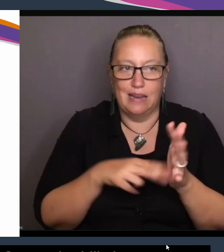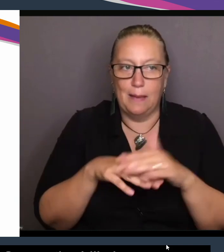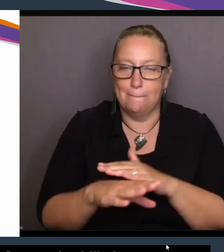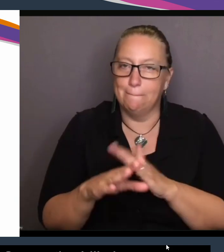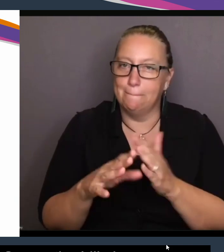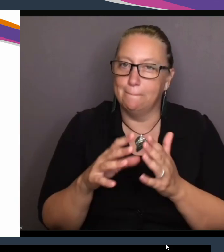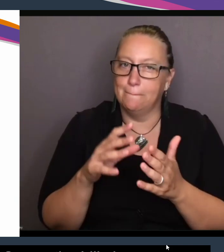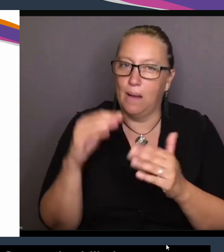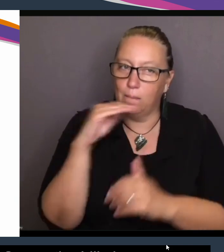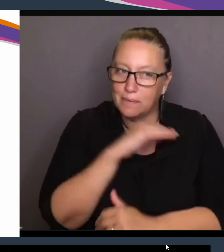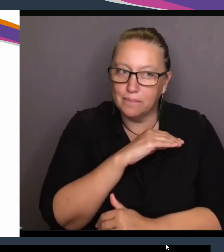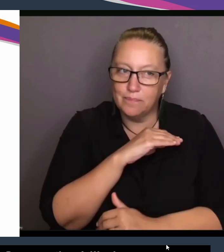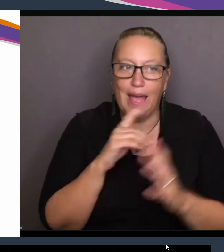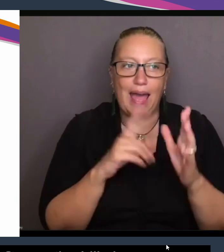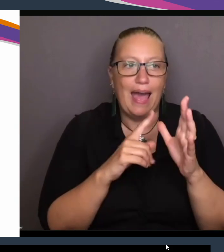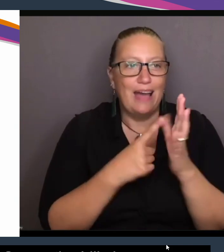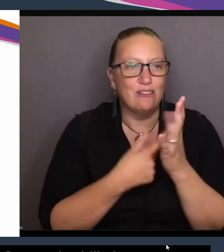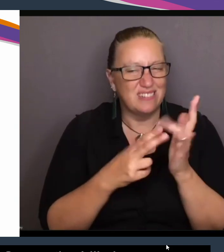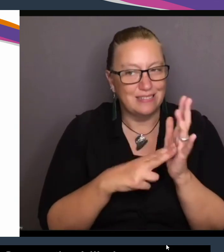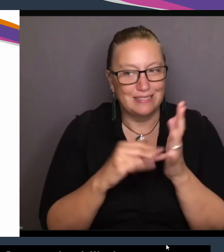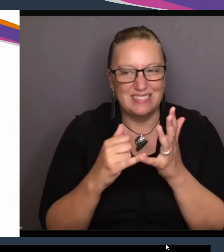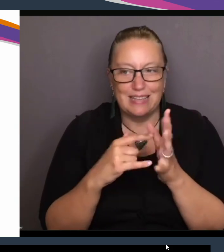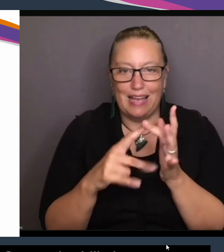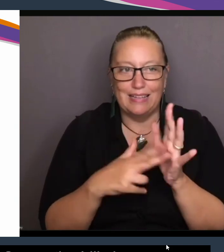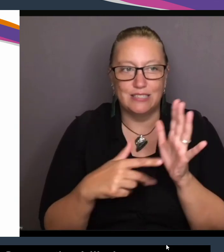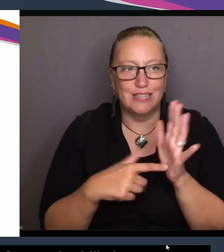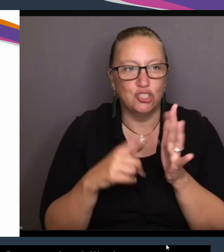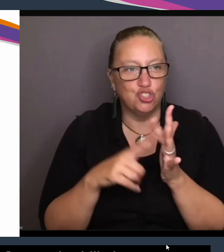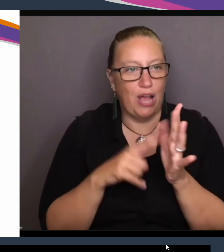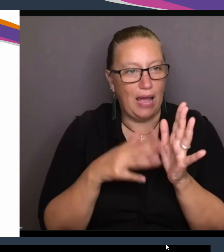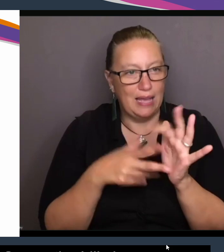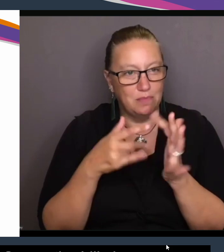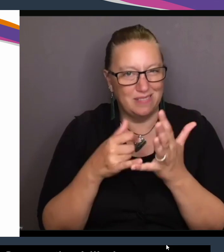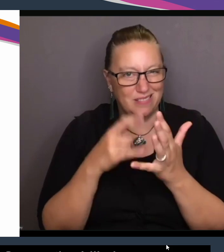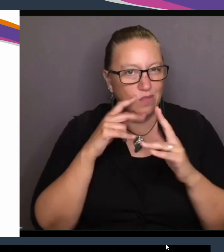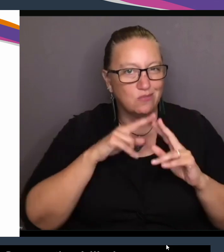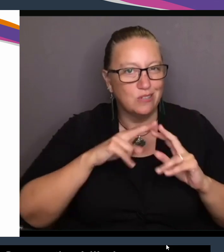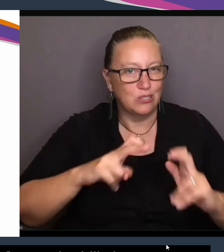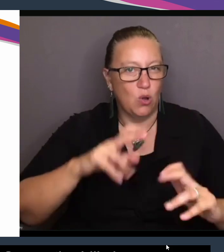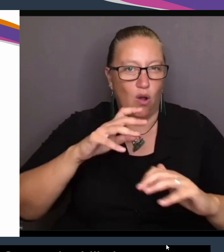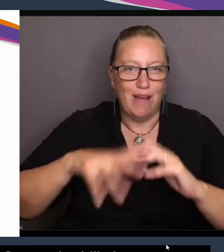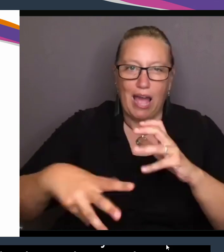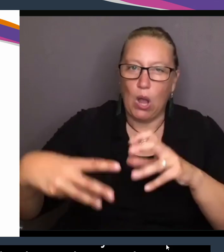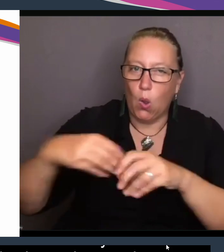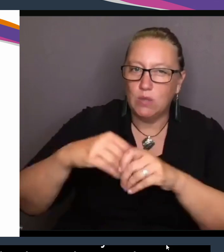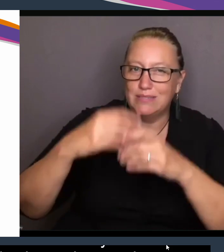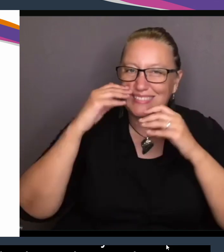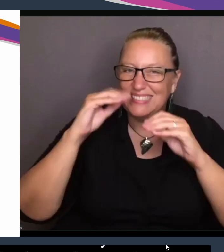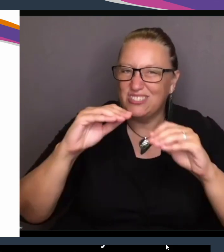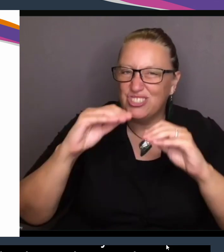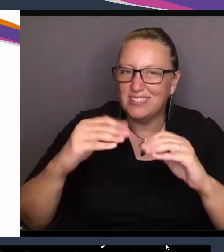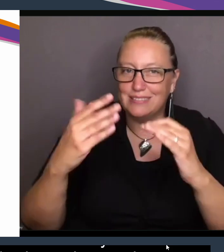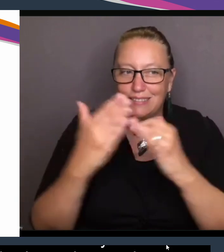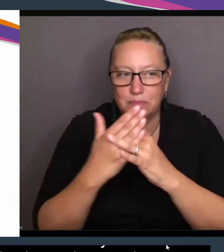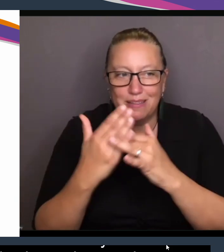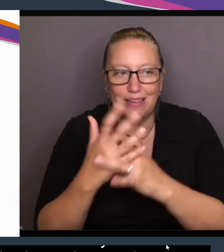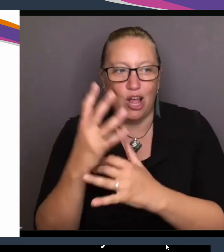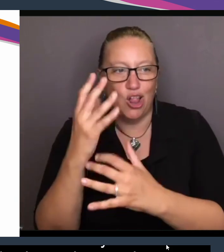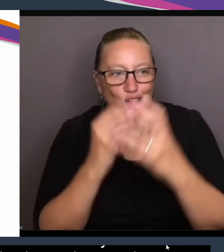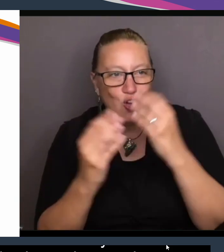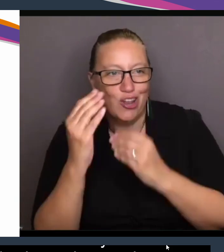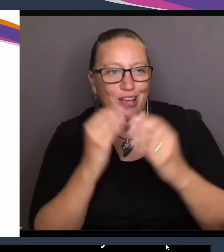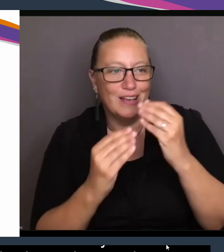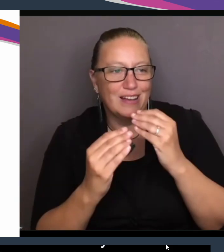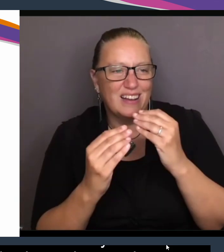with us in the room, is a researcher examining inclusive teaching, accessibility and learning design to improve